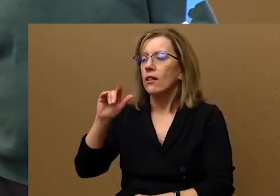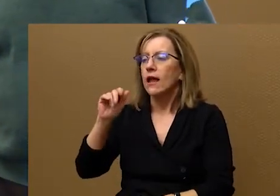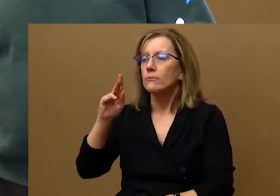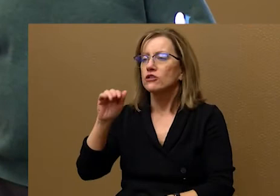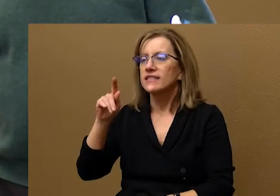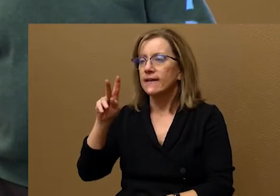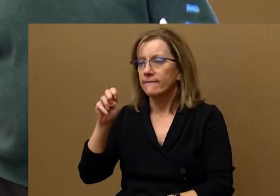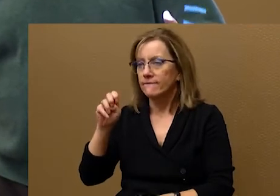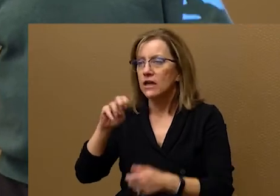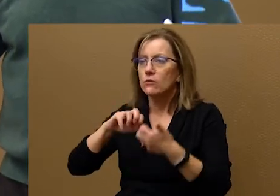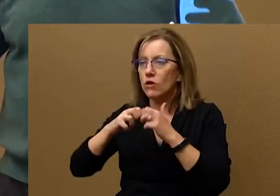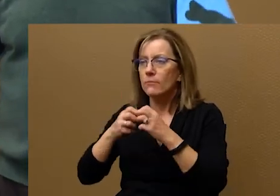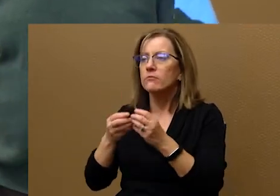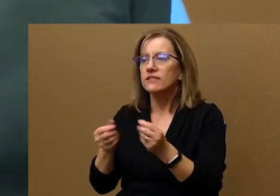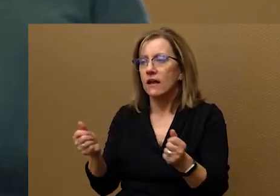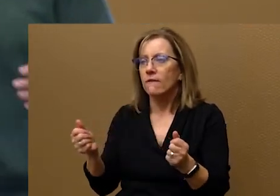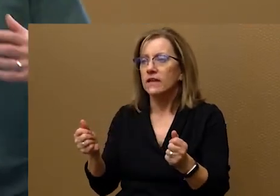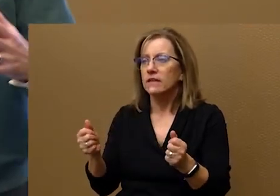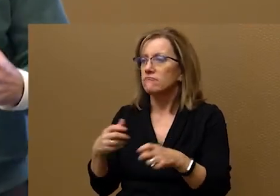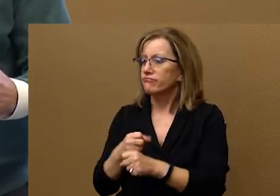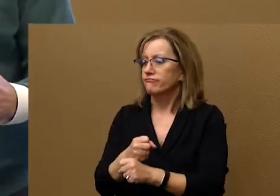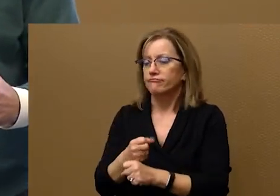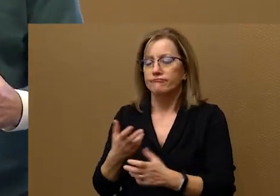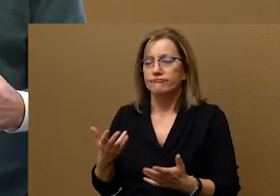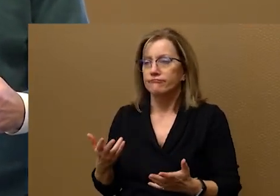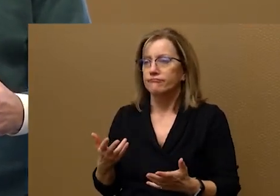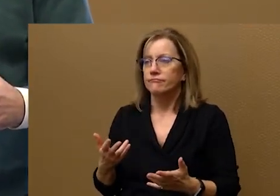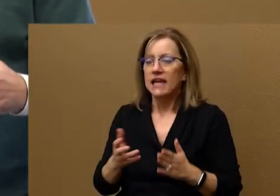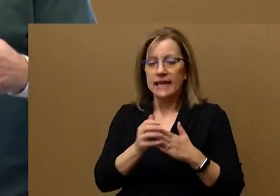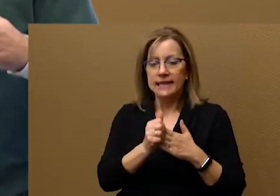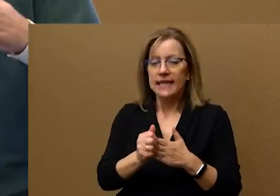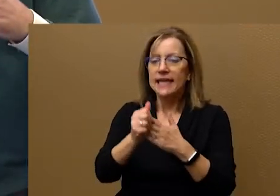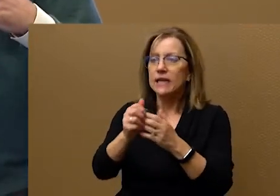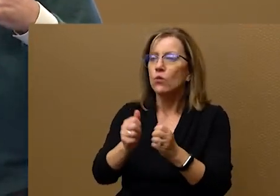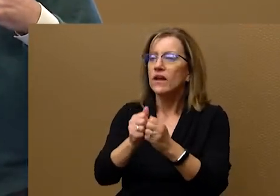nutshell. It's an approach where you lead with empathy,